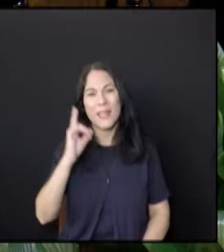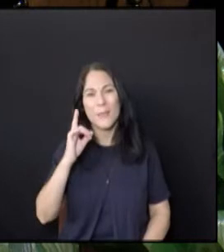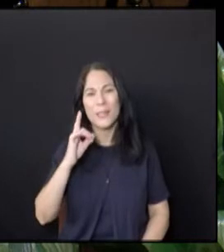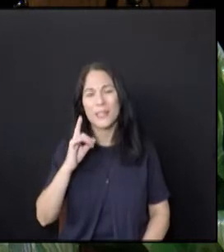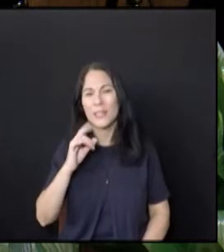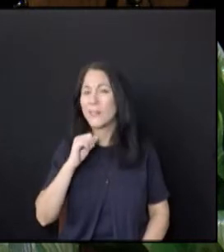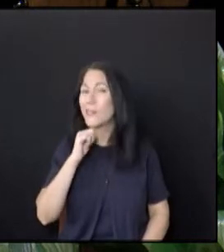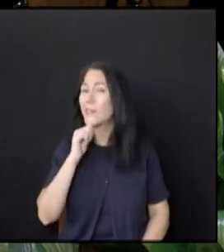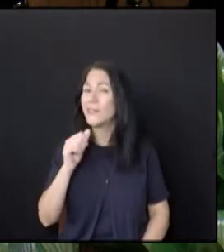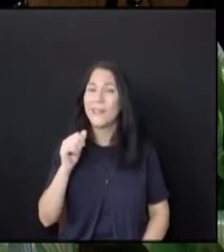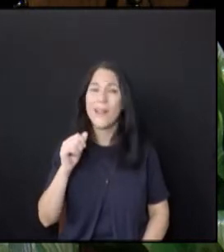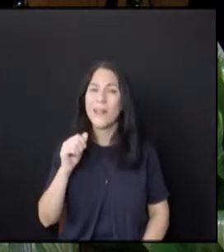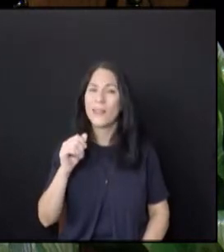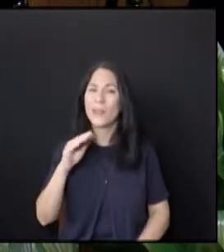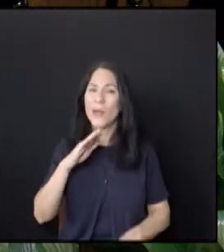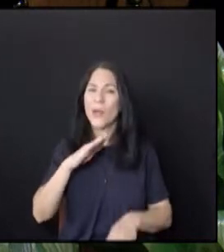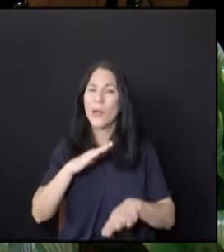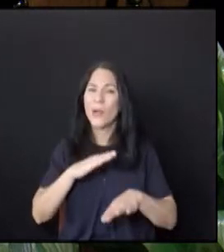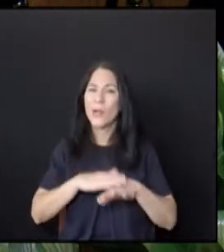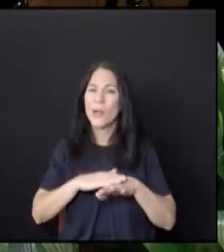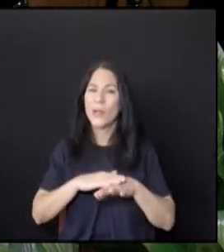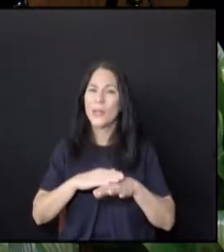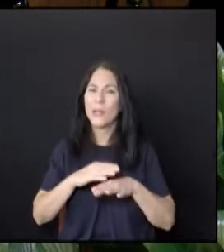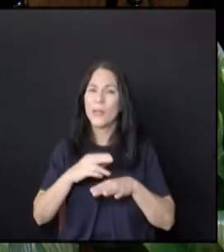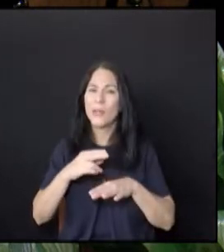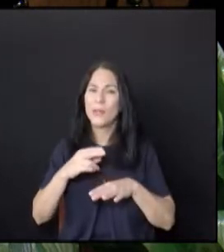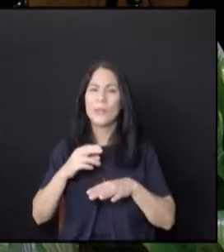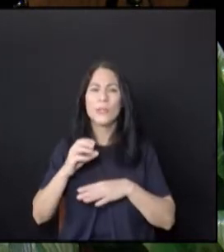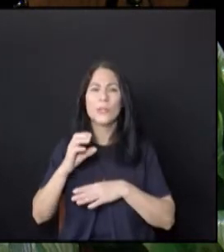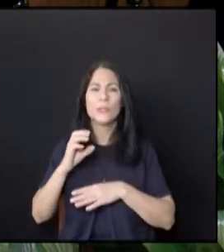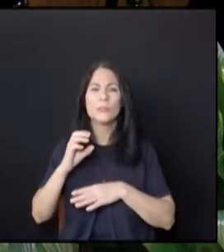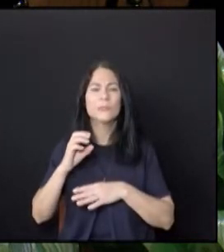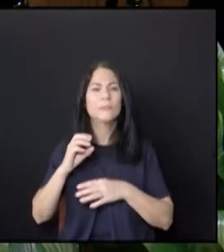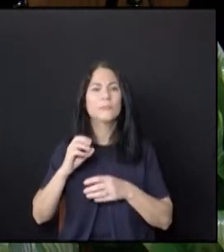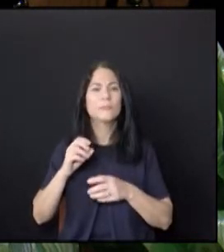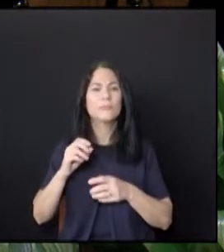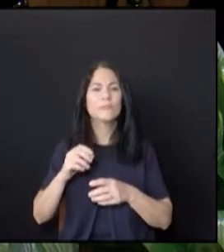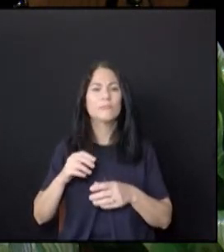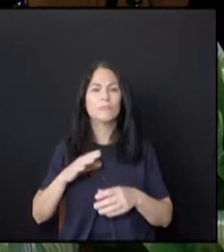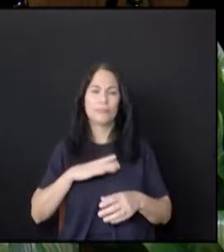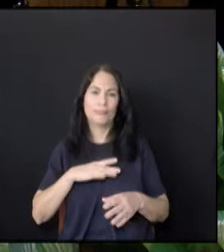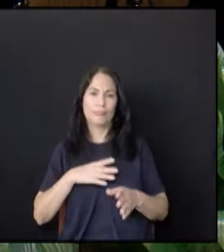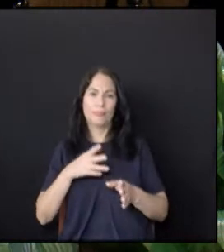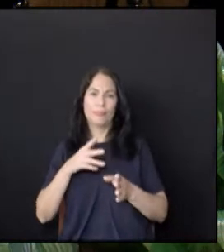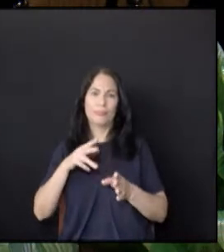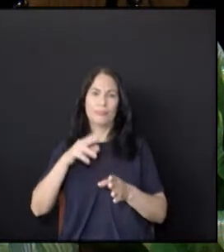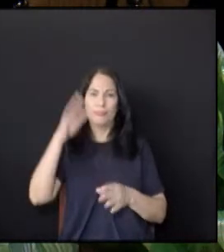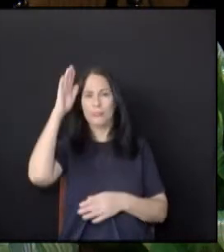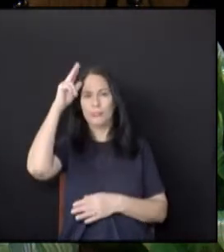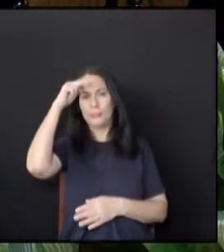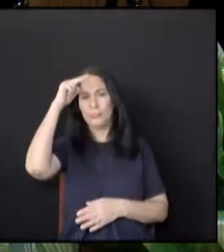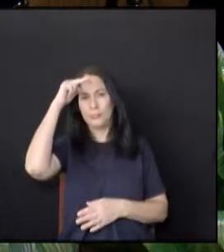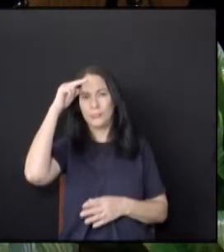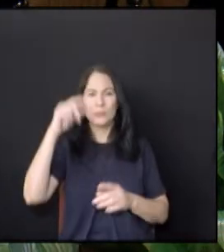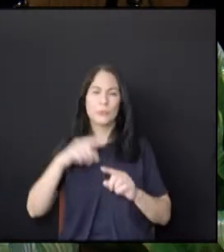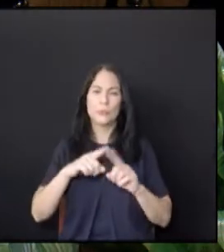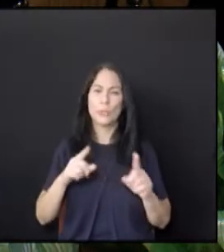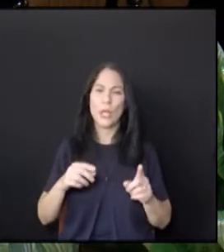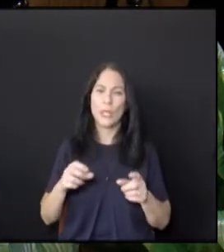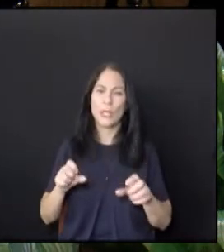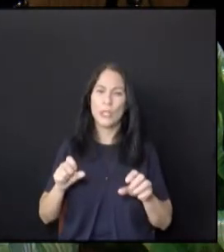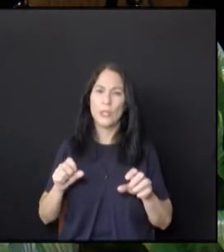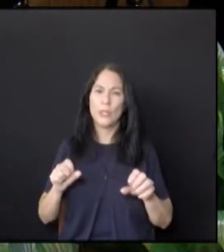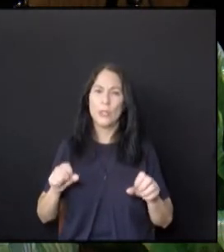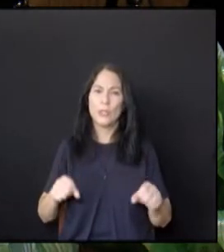he is not mounted on a charger. He is not riding in a chariot fit for war. Instead,